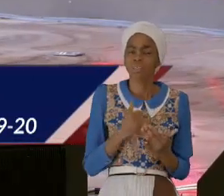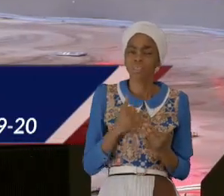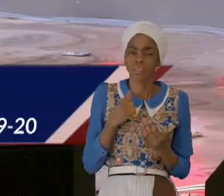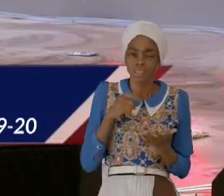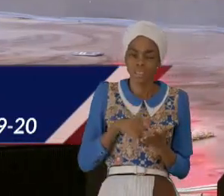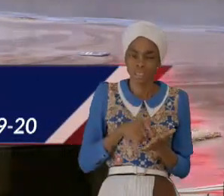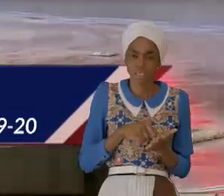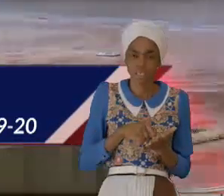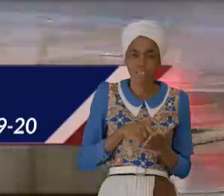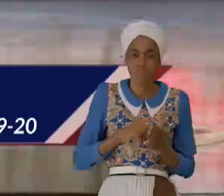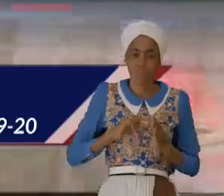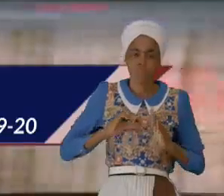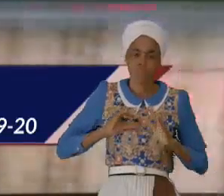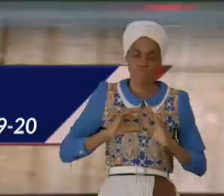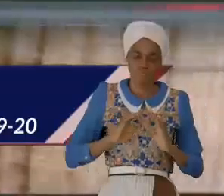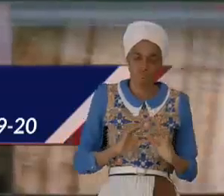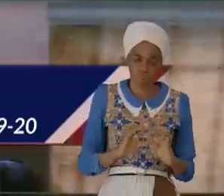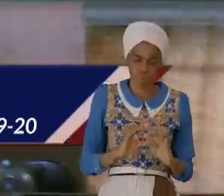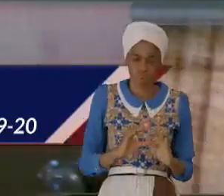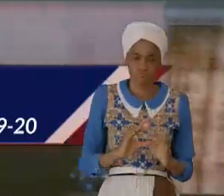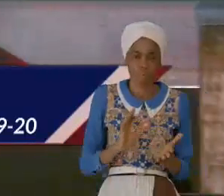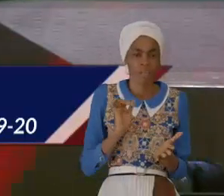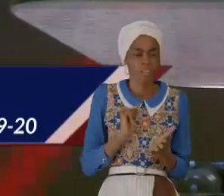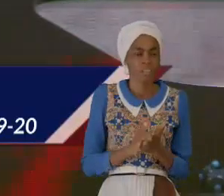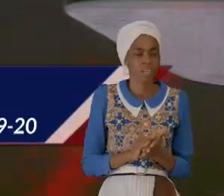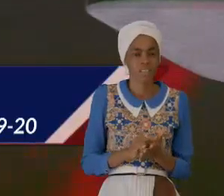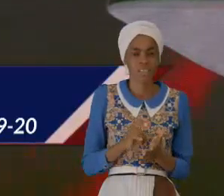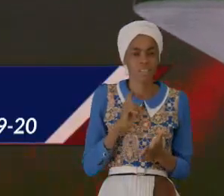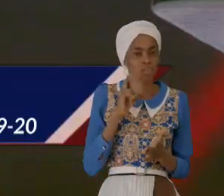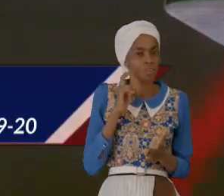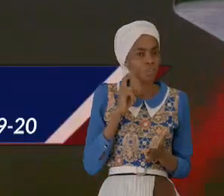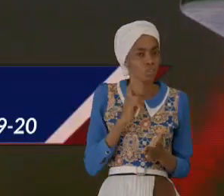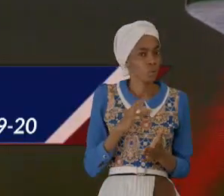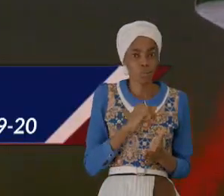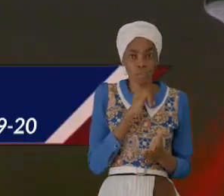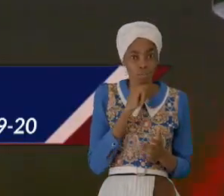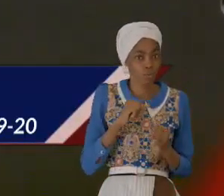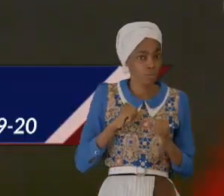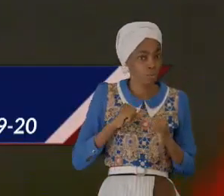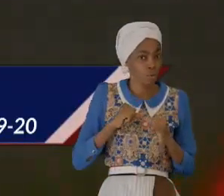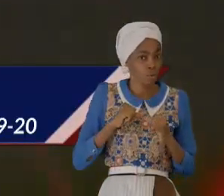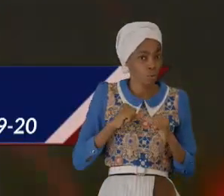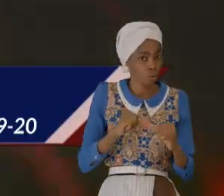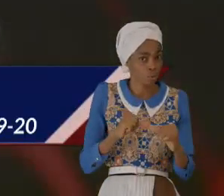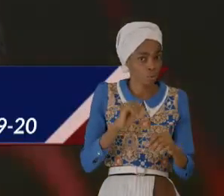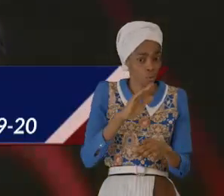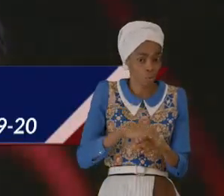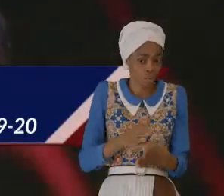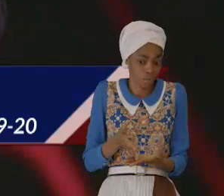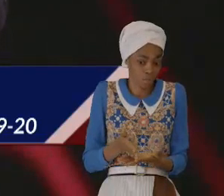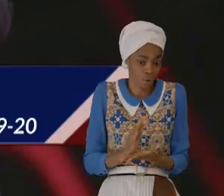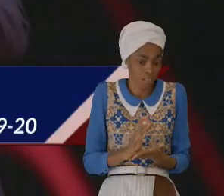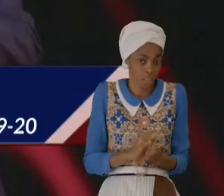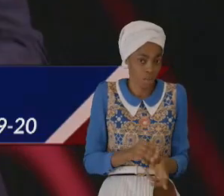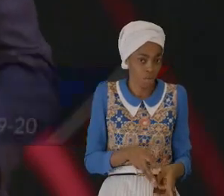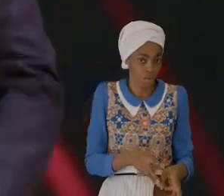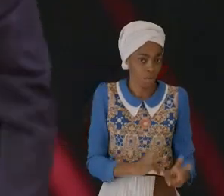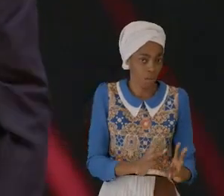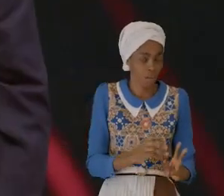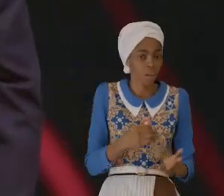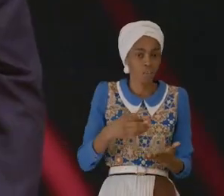this push that you will not keep on the track of the